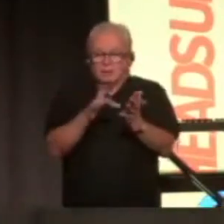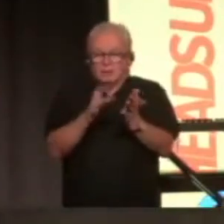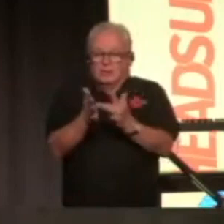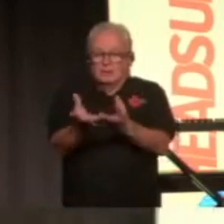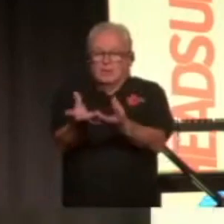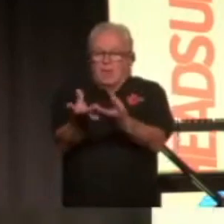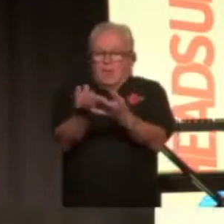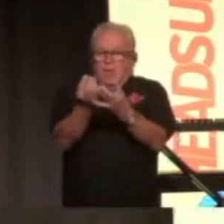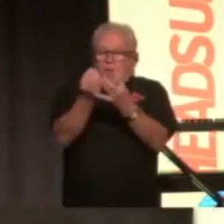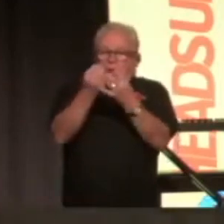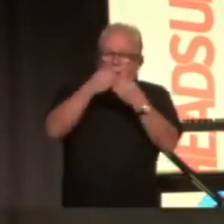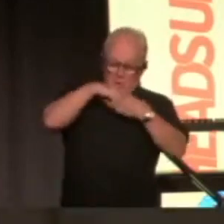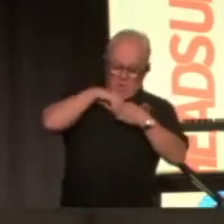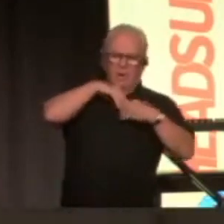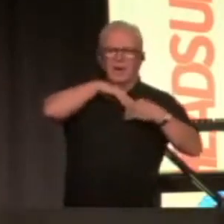of the Word.